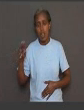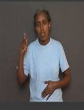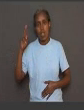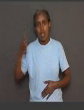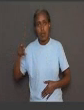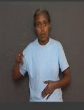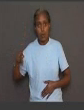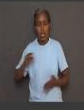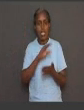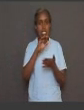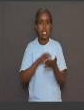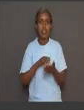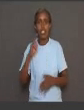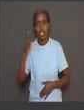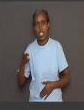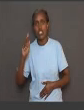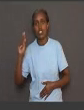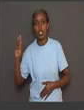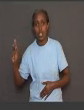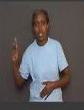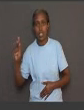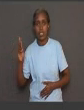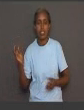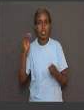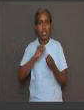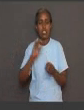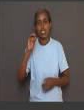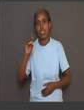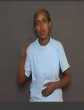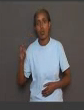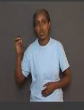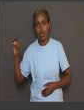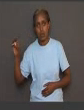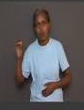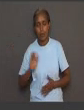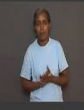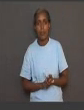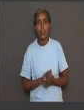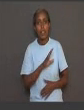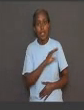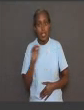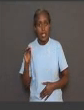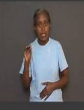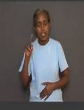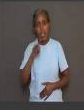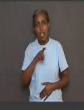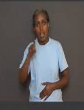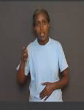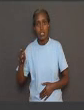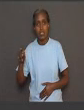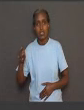center at HK rather than 0, 0, and whose axis